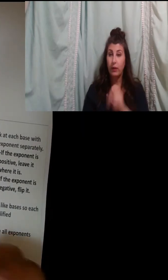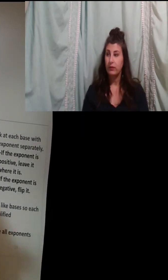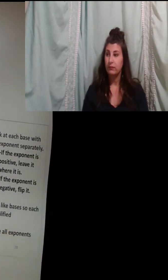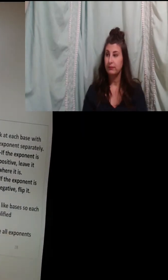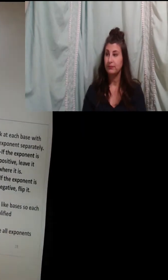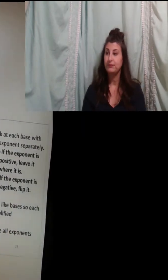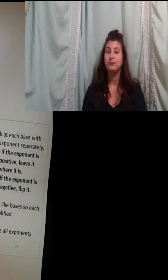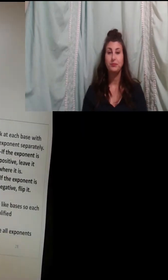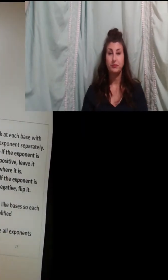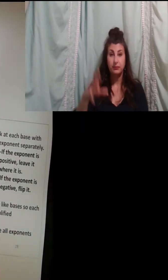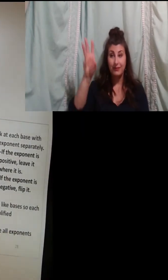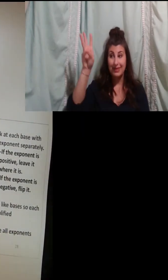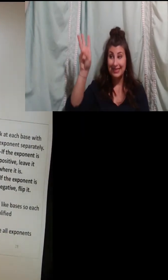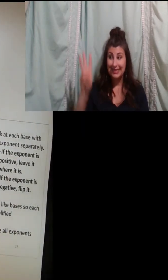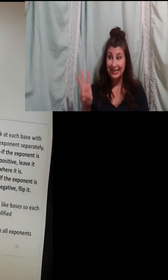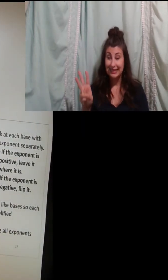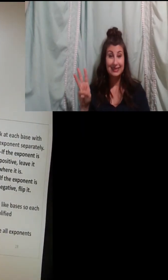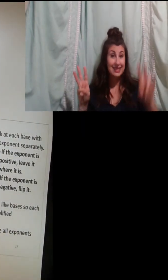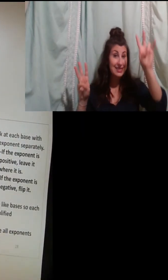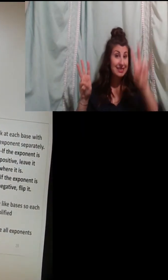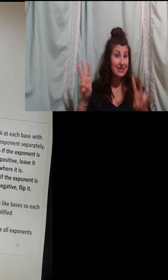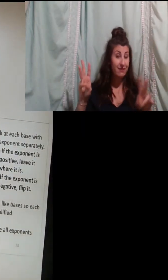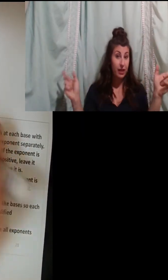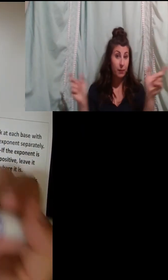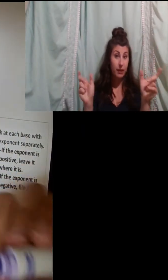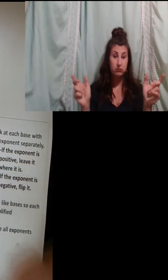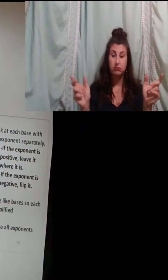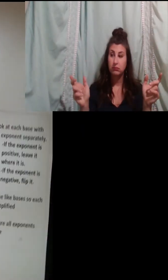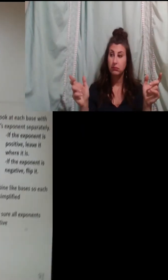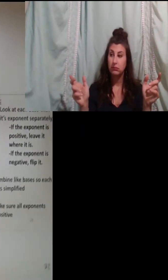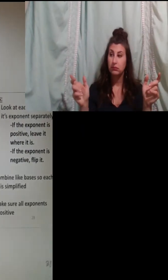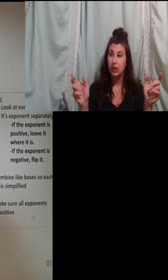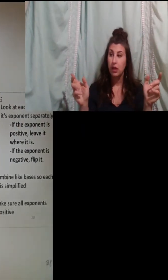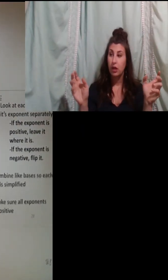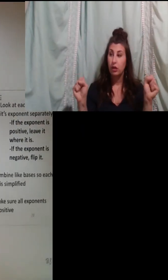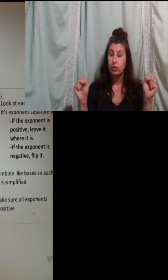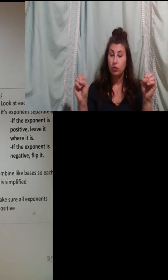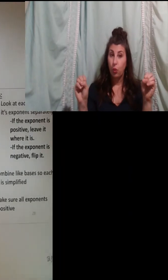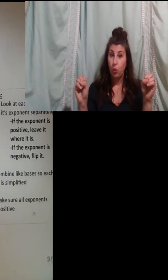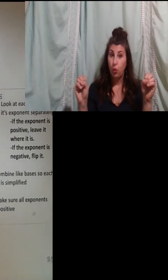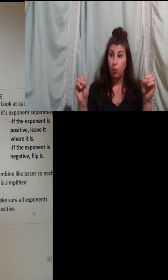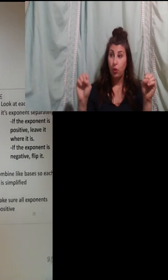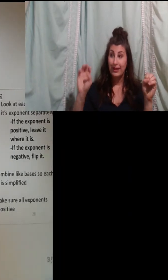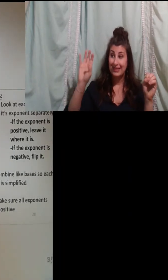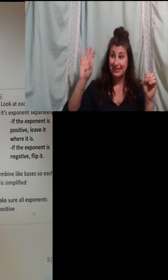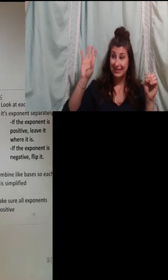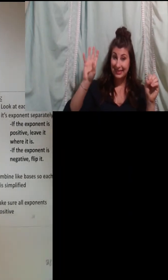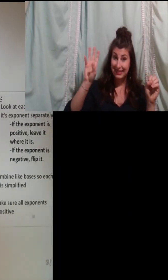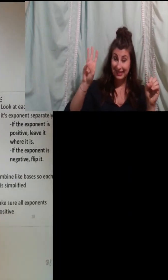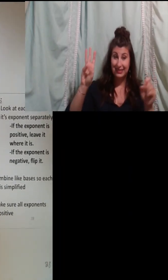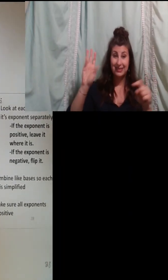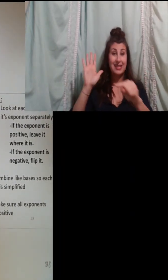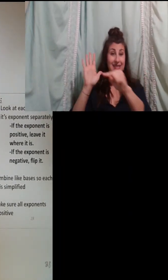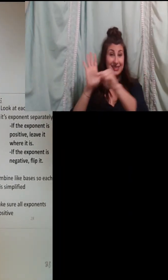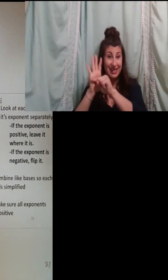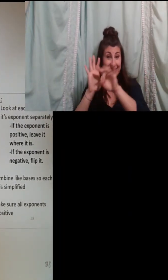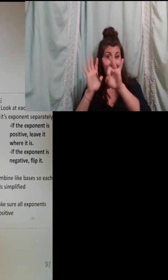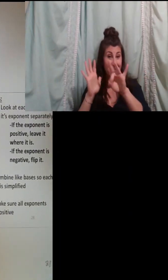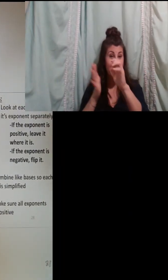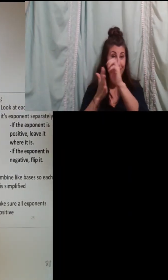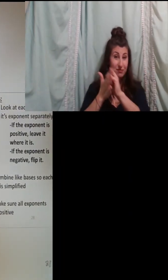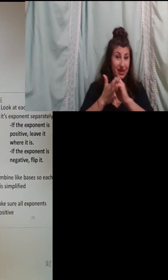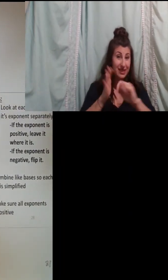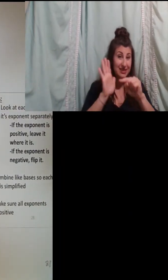Let's look at this one. Combine those, and then combine those. Okay, so it's going to be 6, and then negative